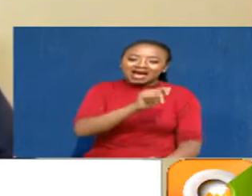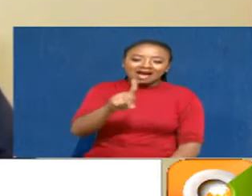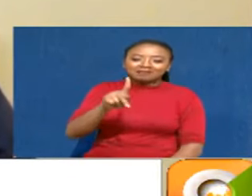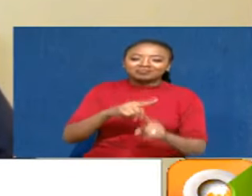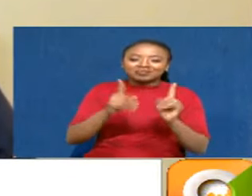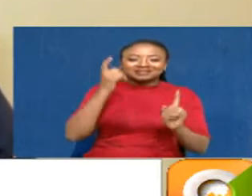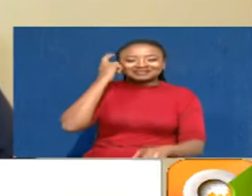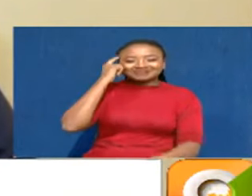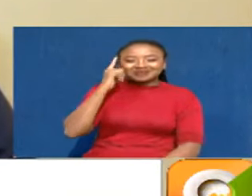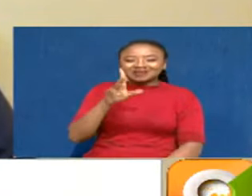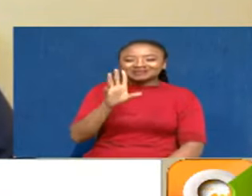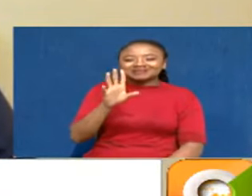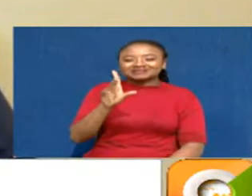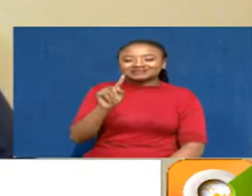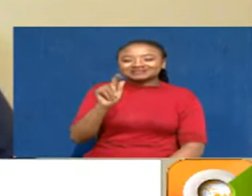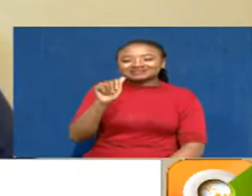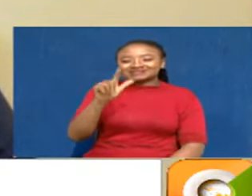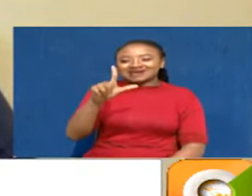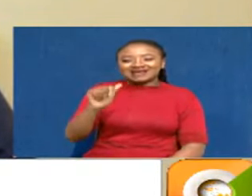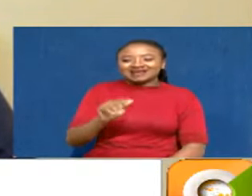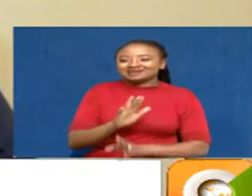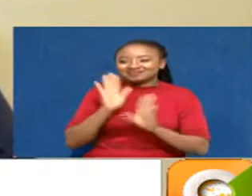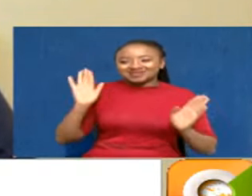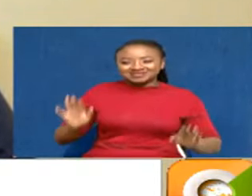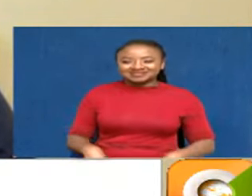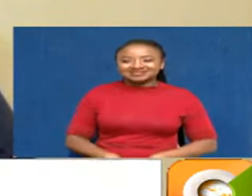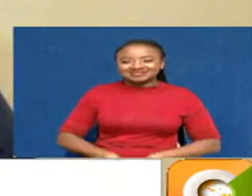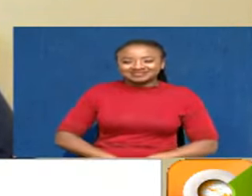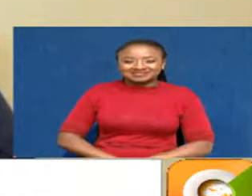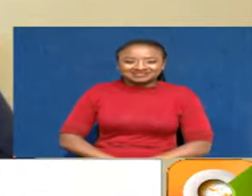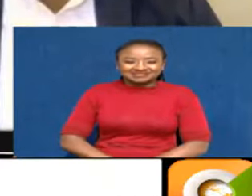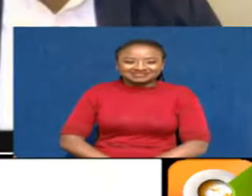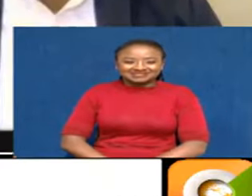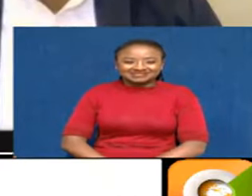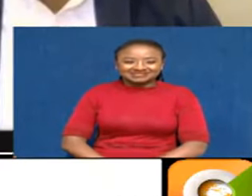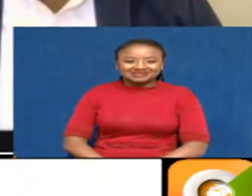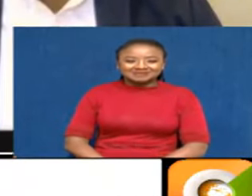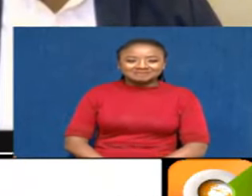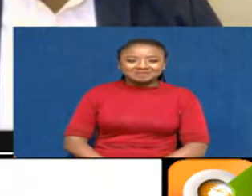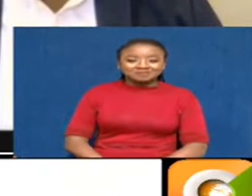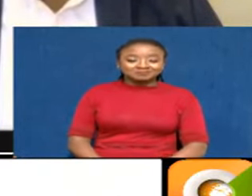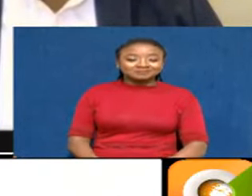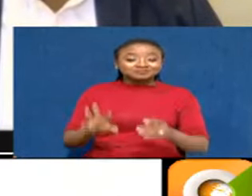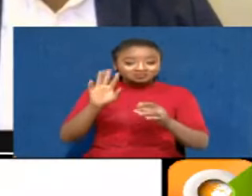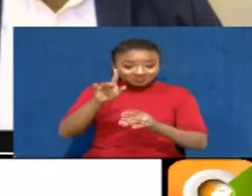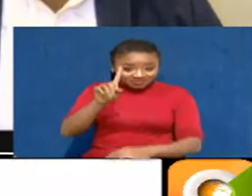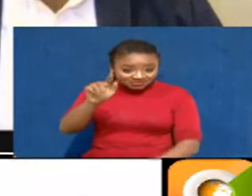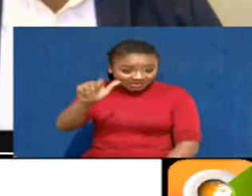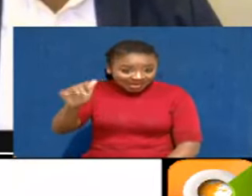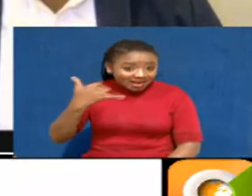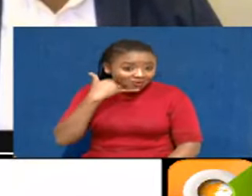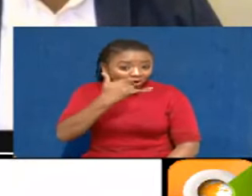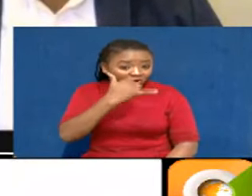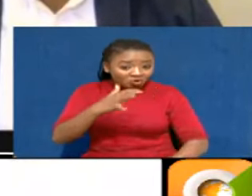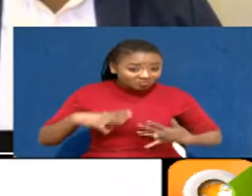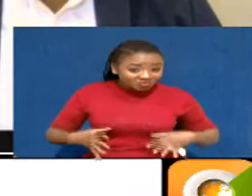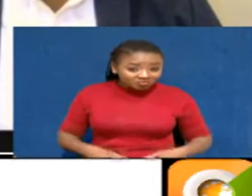Tala. That's what I'd say on that point. But let's make this very clear. Tala doesn't call people. Is that what you're